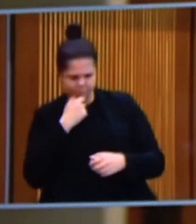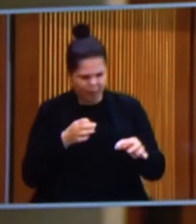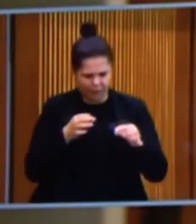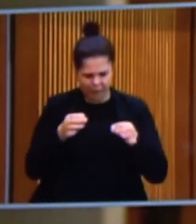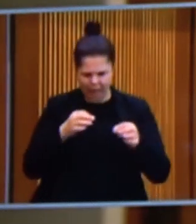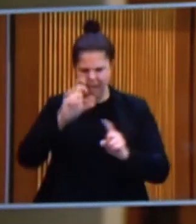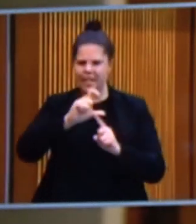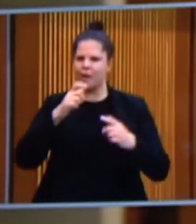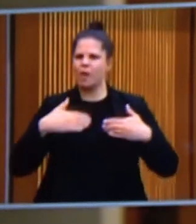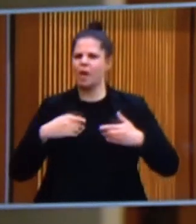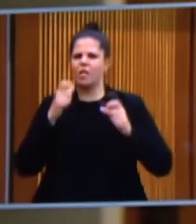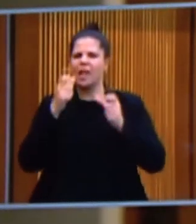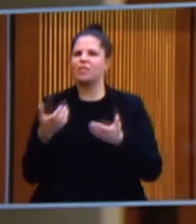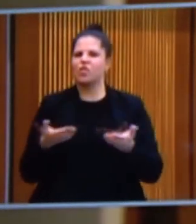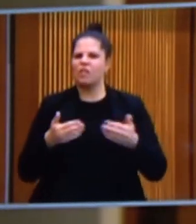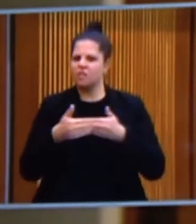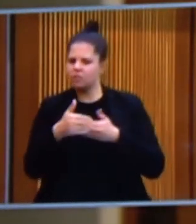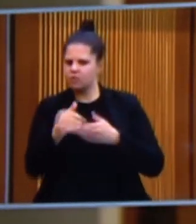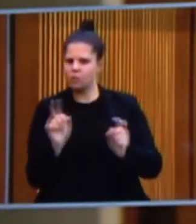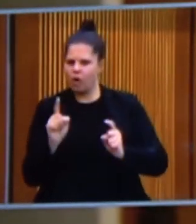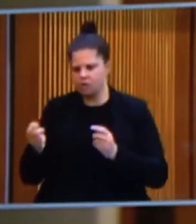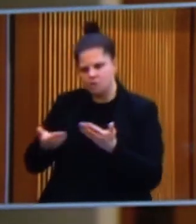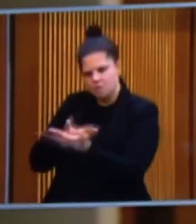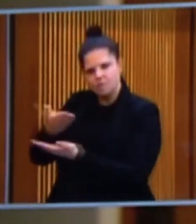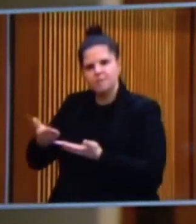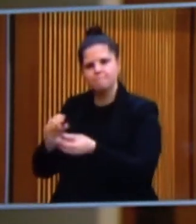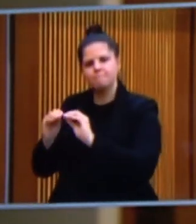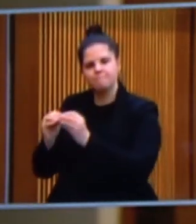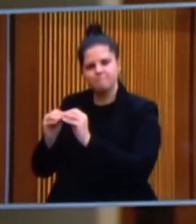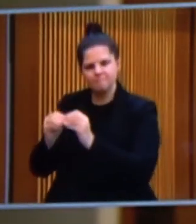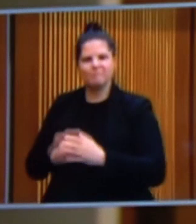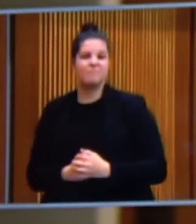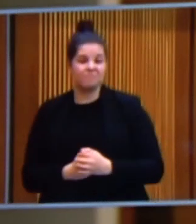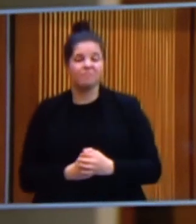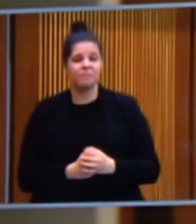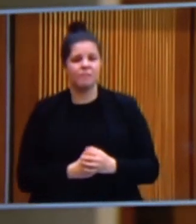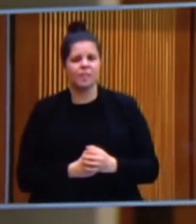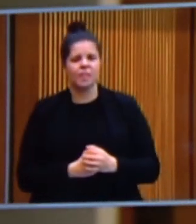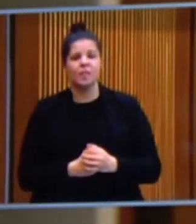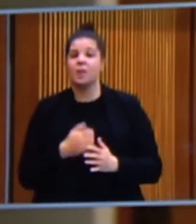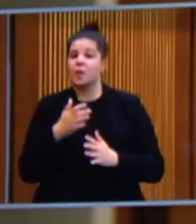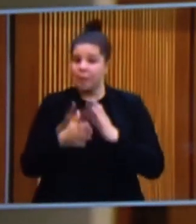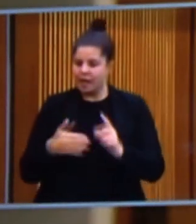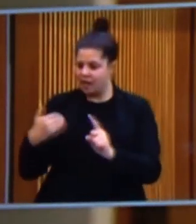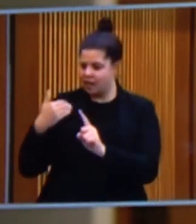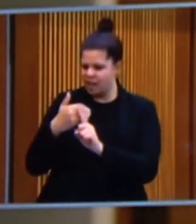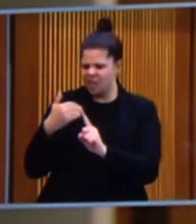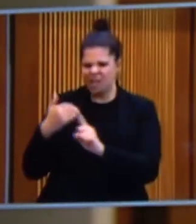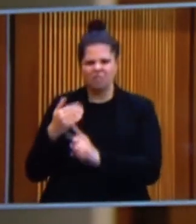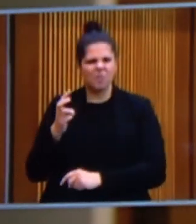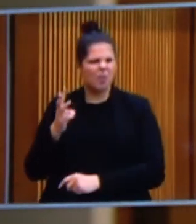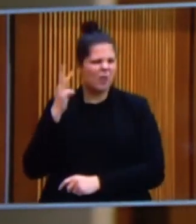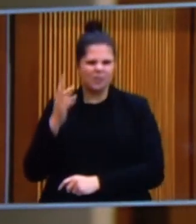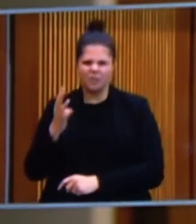healthcare services. This is to say that quietly and diligently over the past 3 and 4